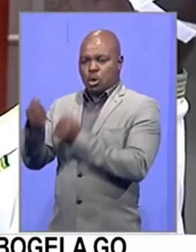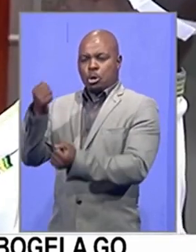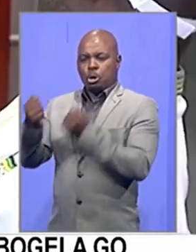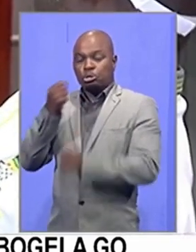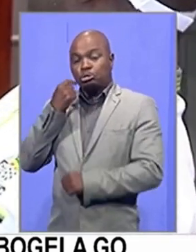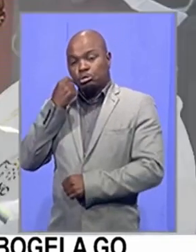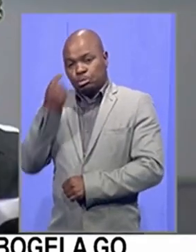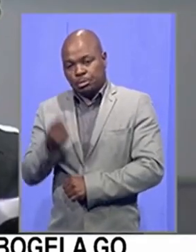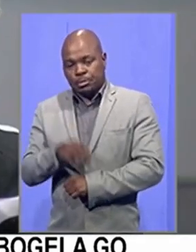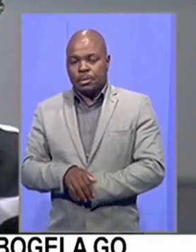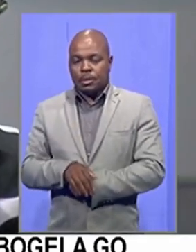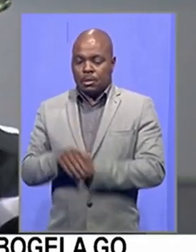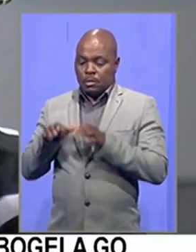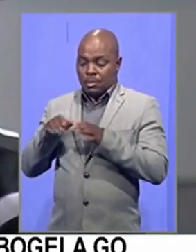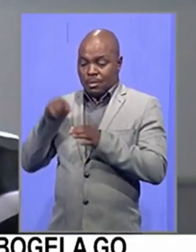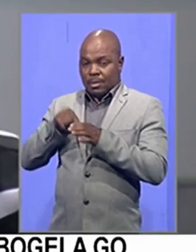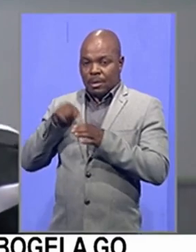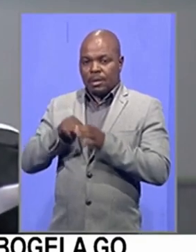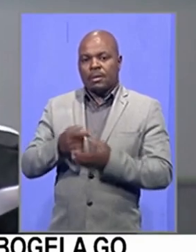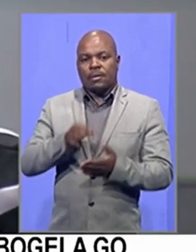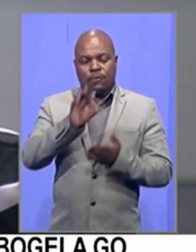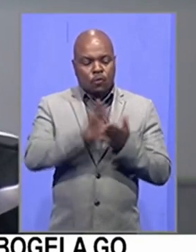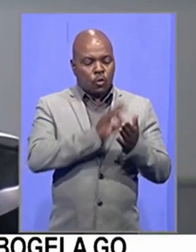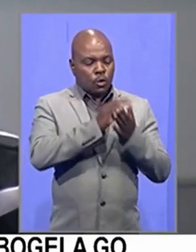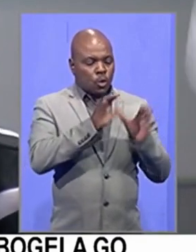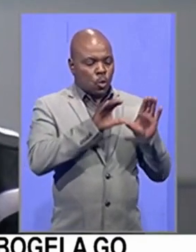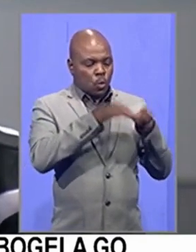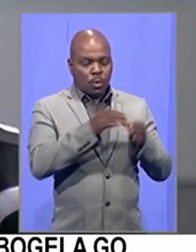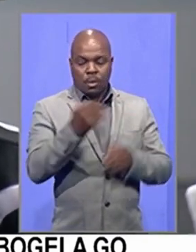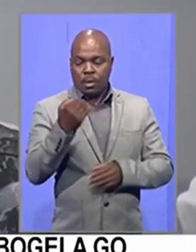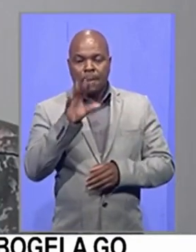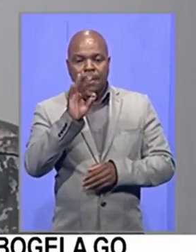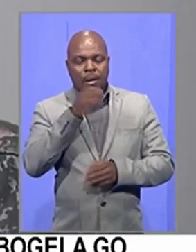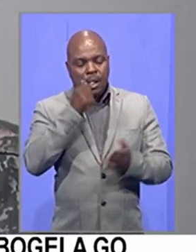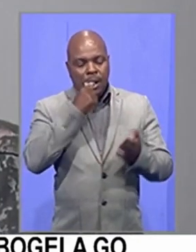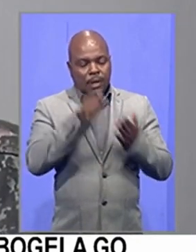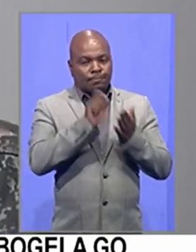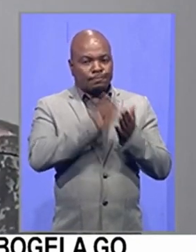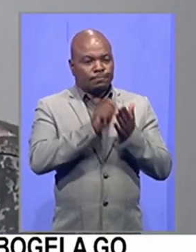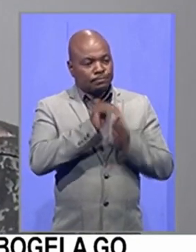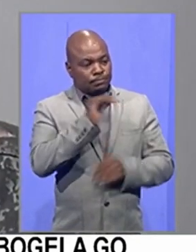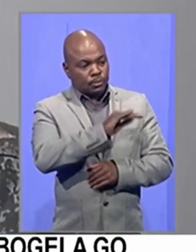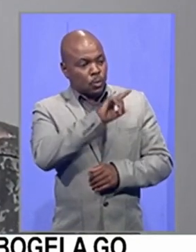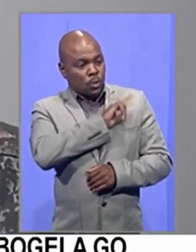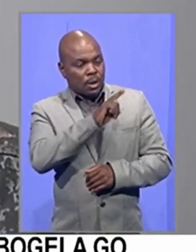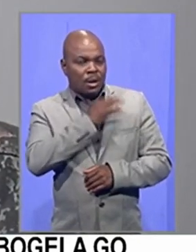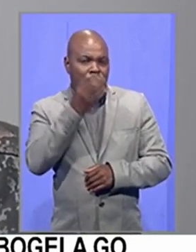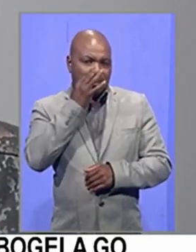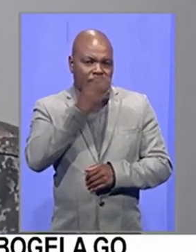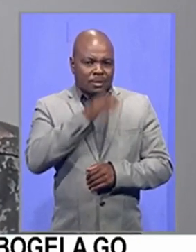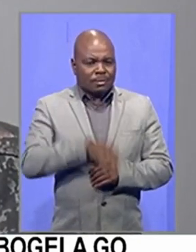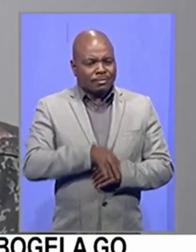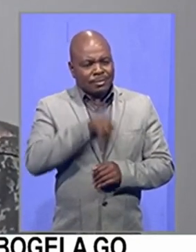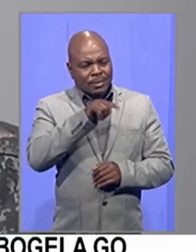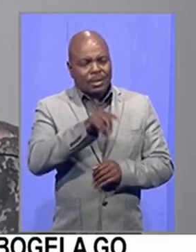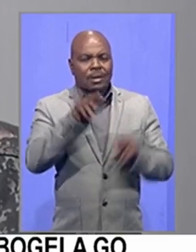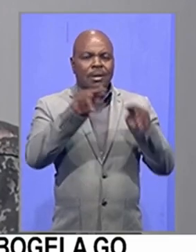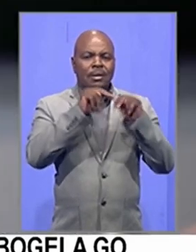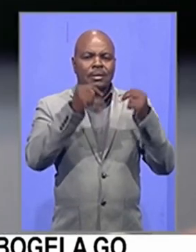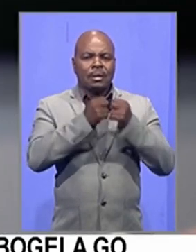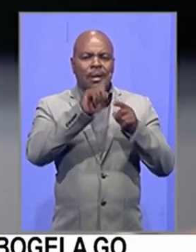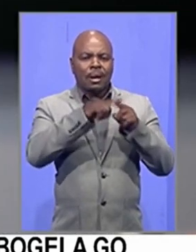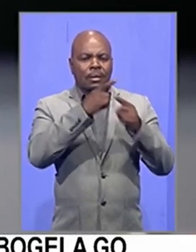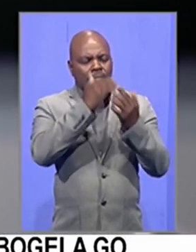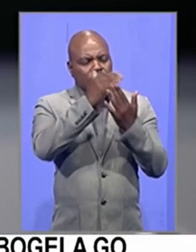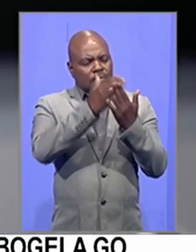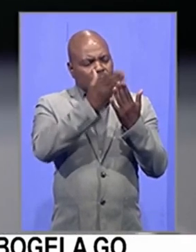moso. Setlhopha se kwaletse komiti ya ditlhopho ya ANC ka mosupologo. Ka ba ne ba le kgatlhanong le lenane la komiti khuruthamaga bosetšhaba